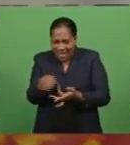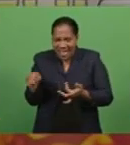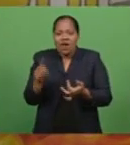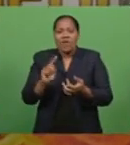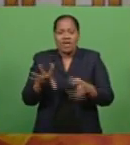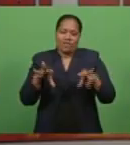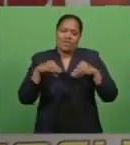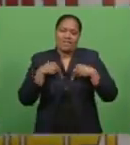consolation prizes.